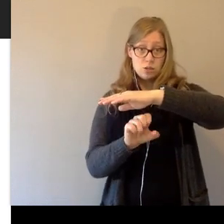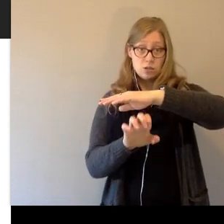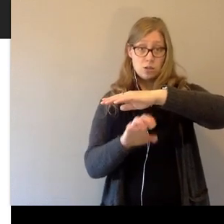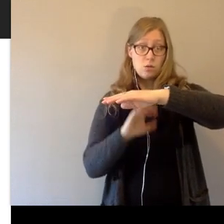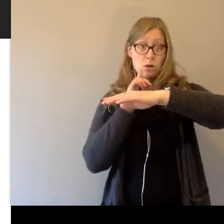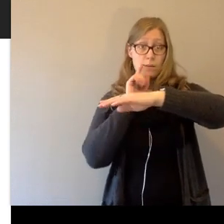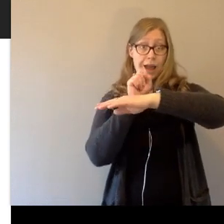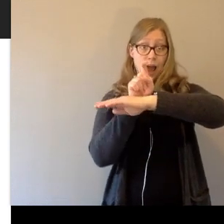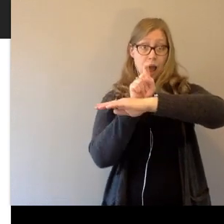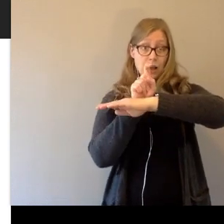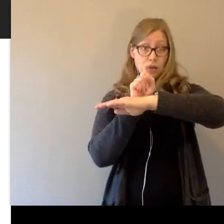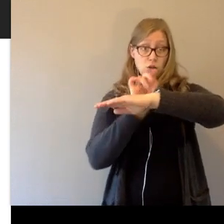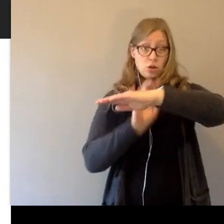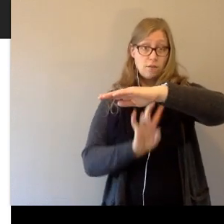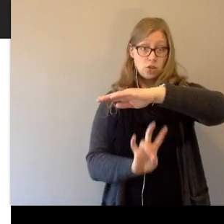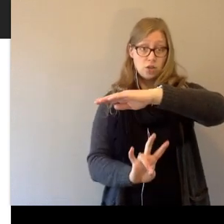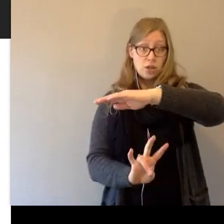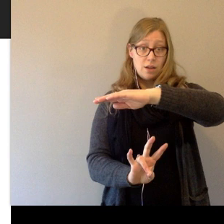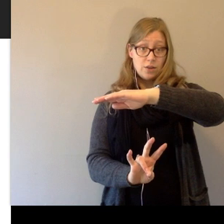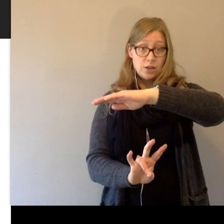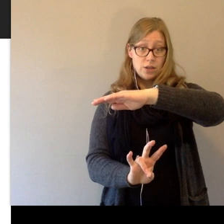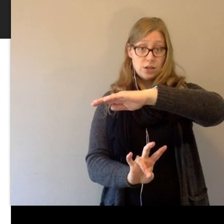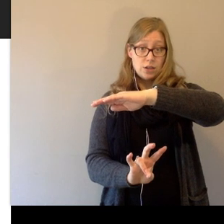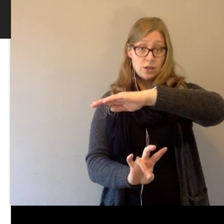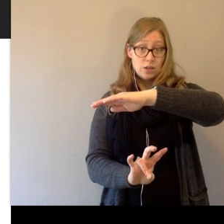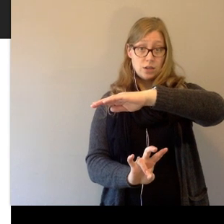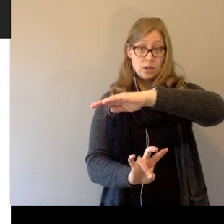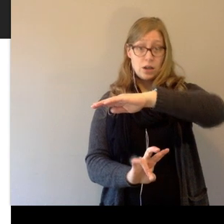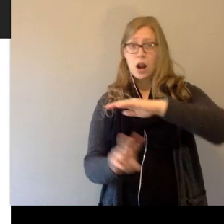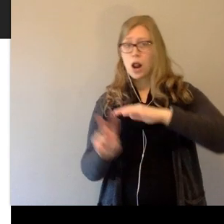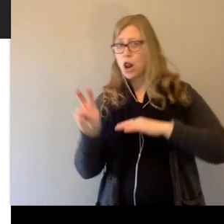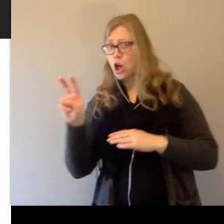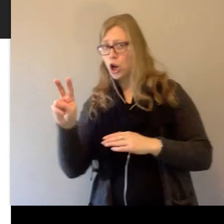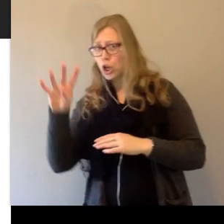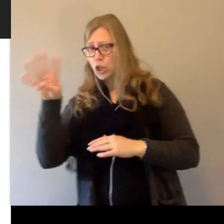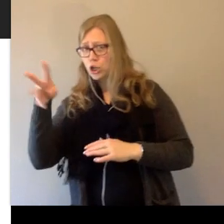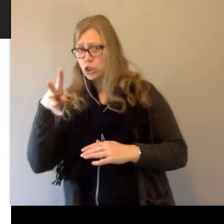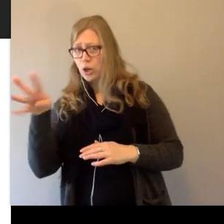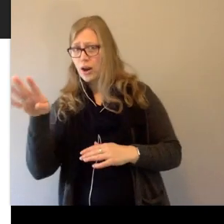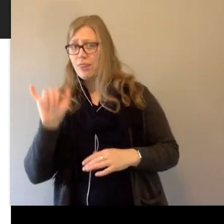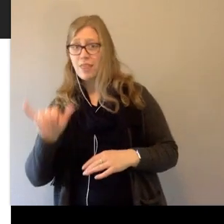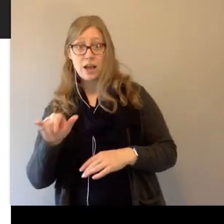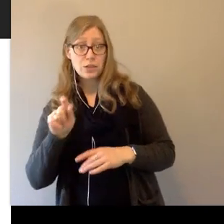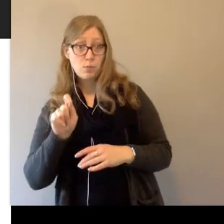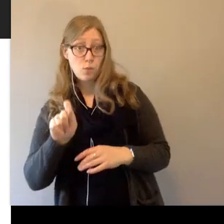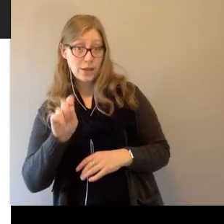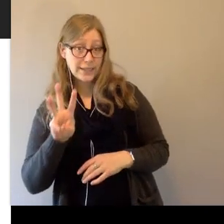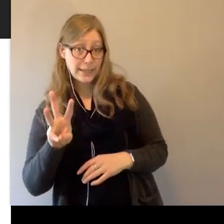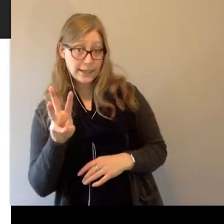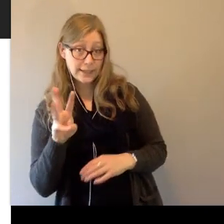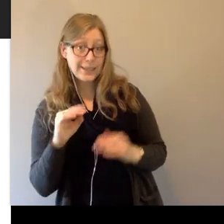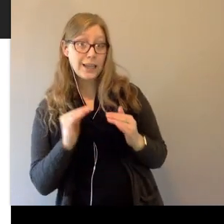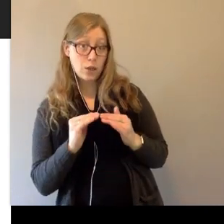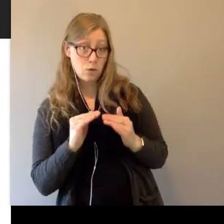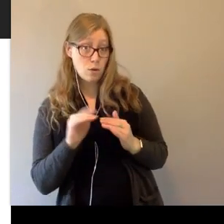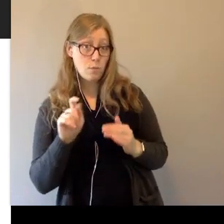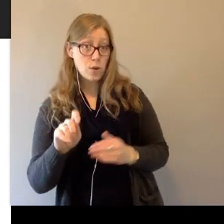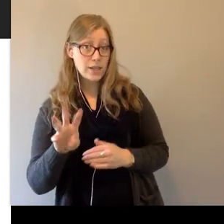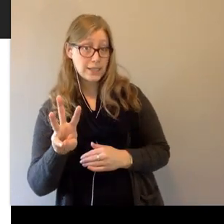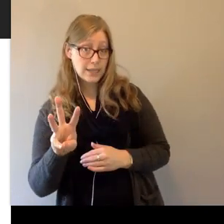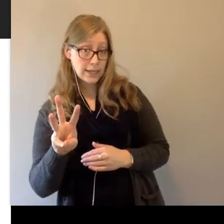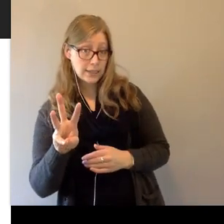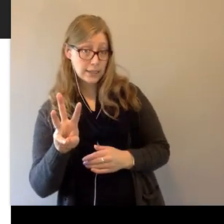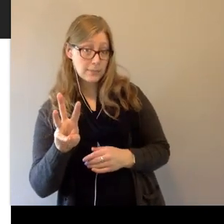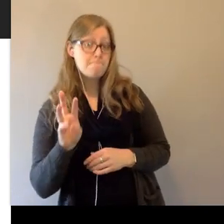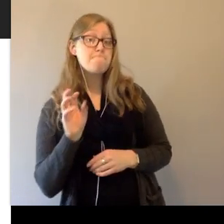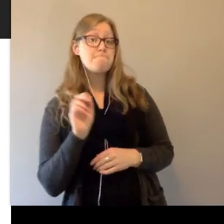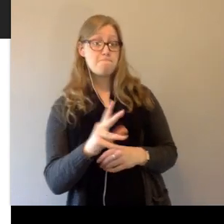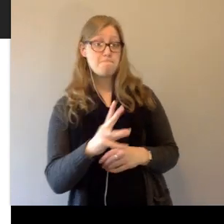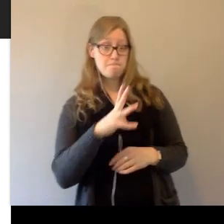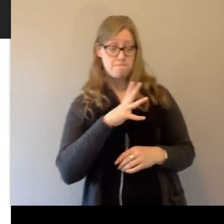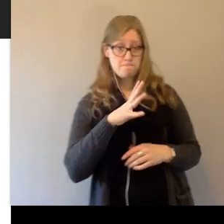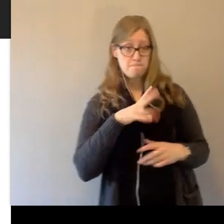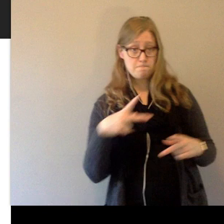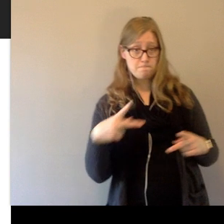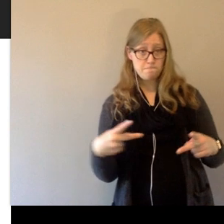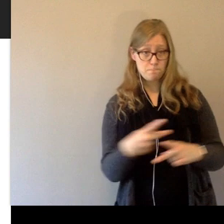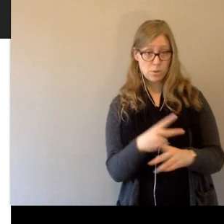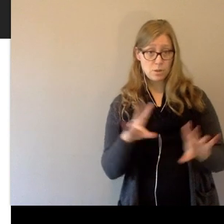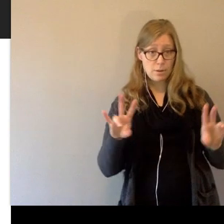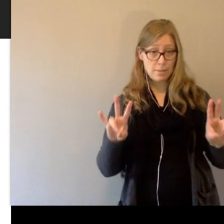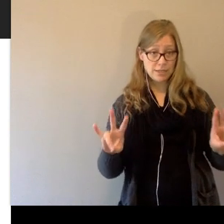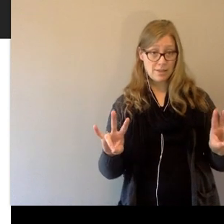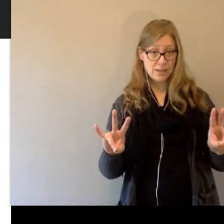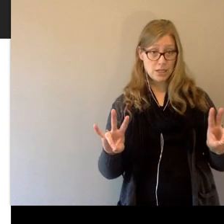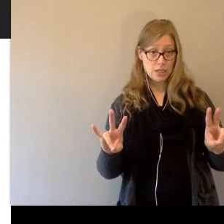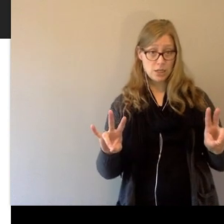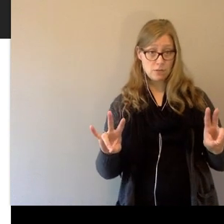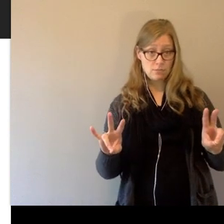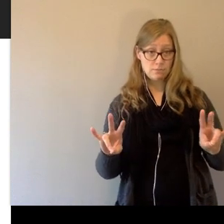chart, and the adjacent over hypotenuse is 0.6. So we're going to say that's equal to 0.6. I'm going to multiply by